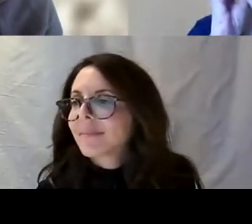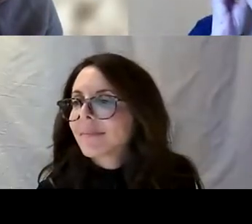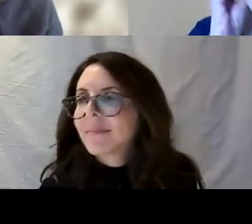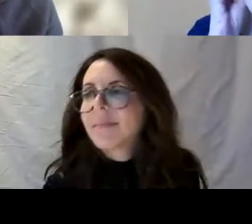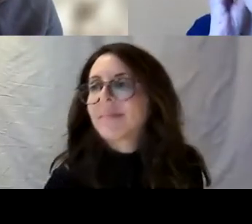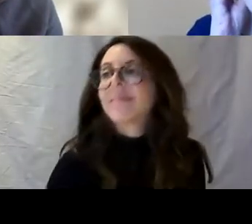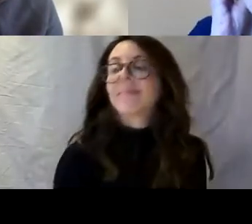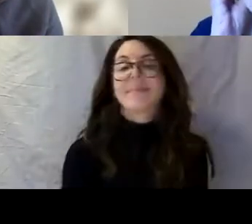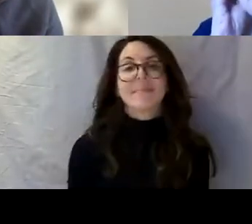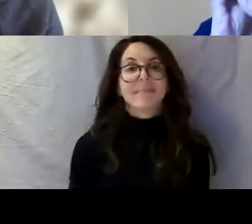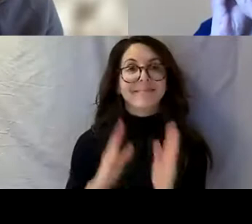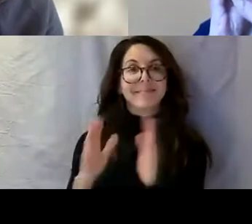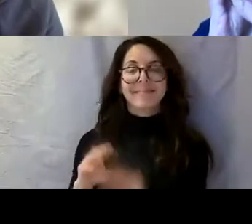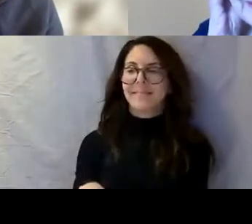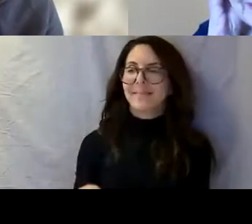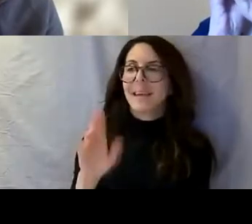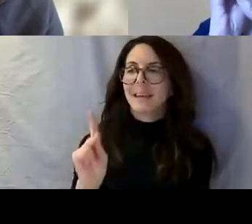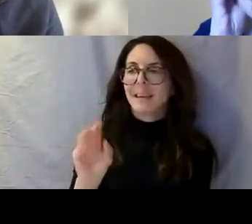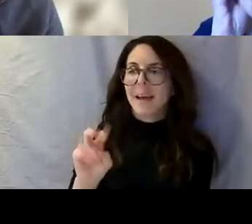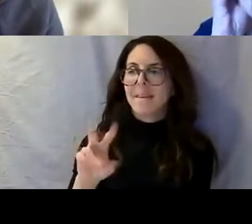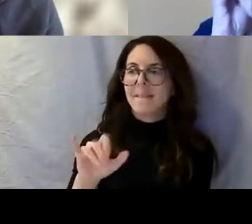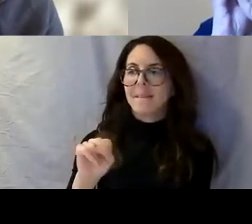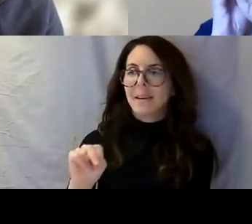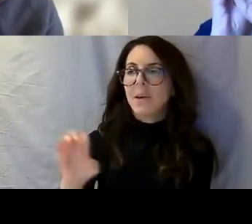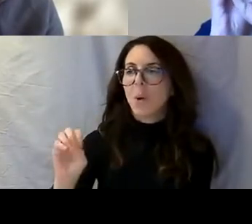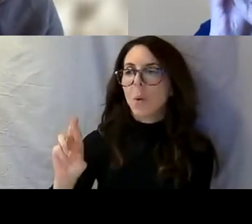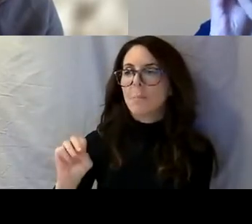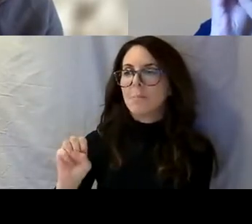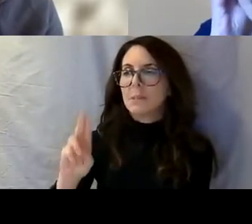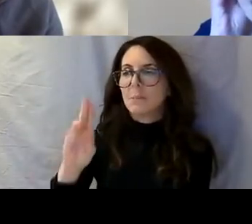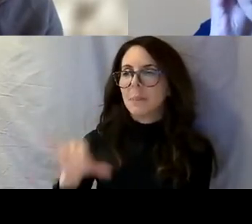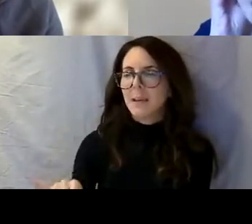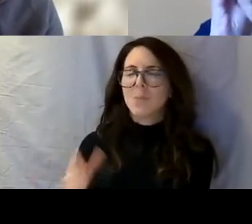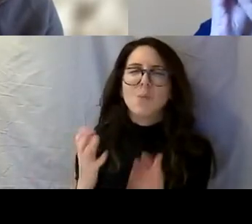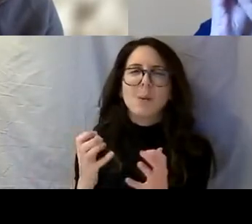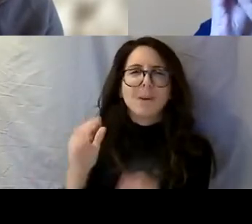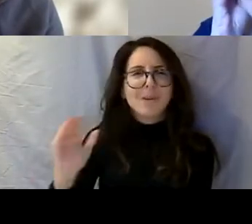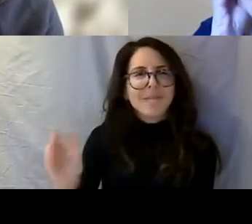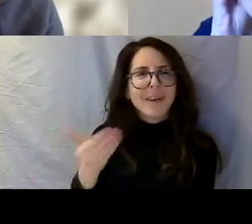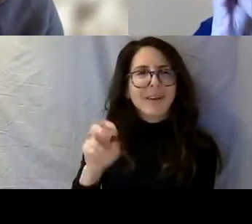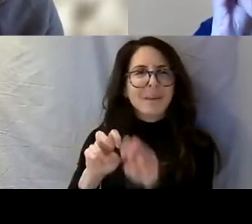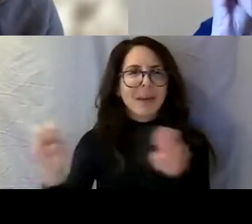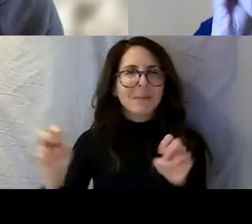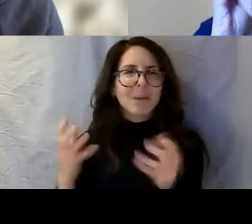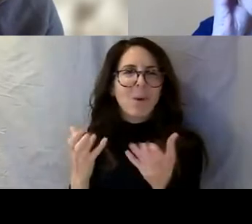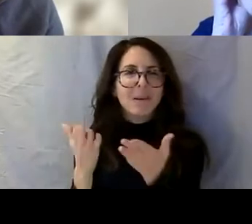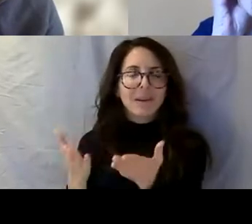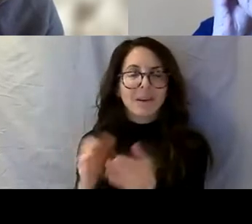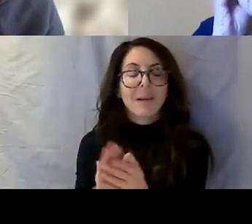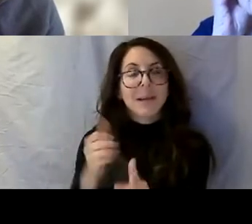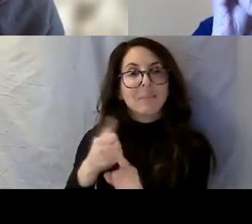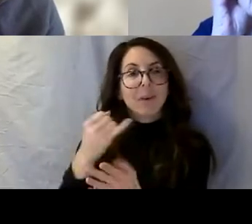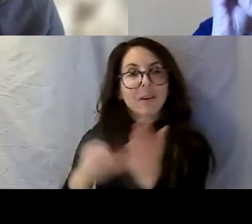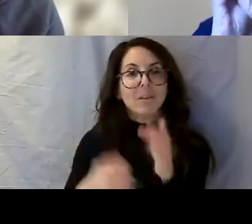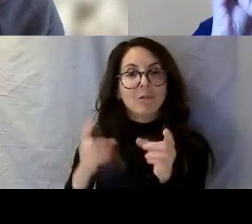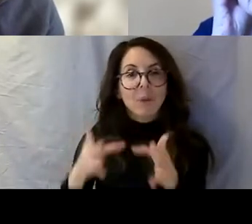about. Kevin Ormsby is somebody who we really wanted to have on this panel. He is the artistic